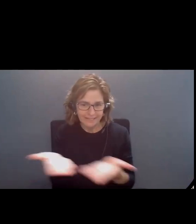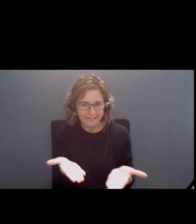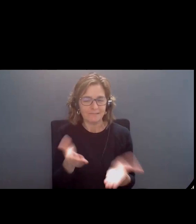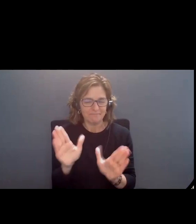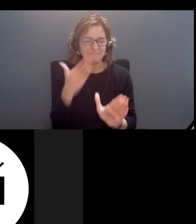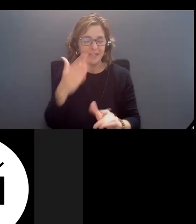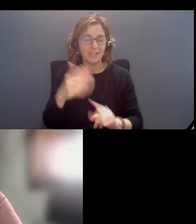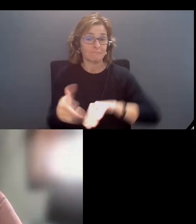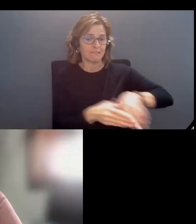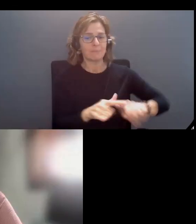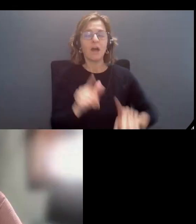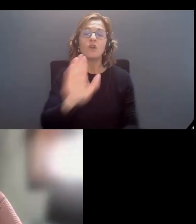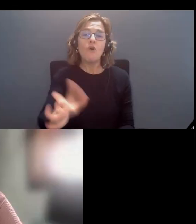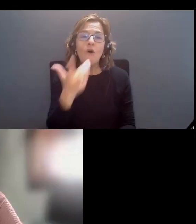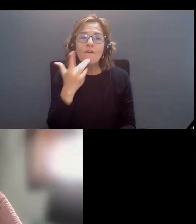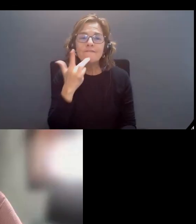that you love to bake?